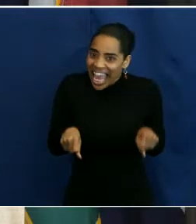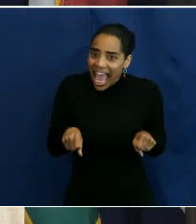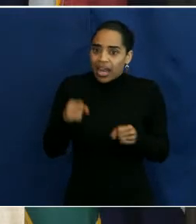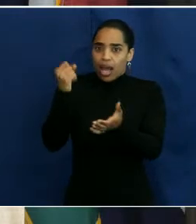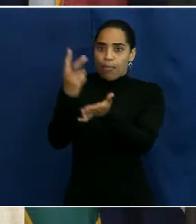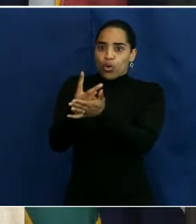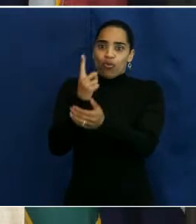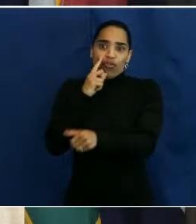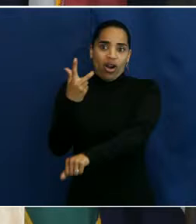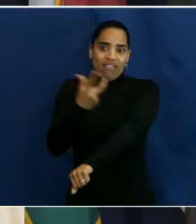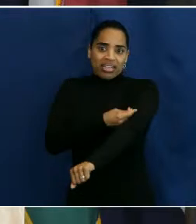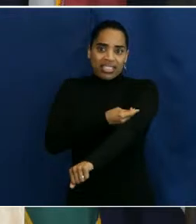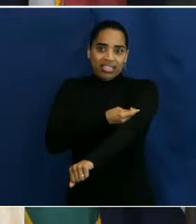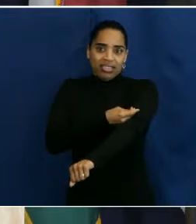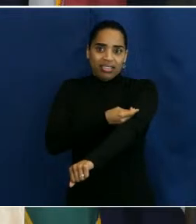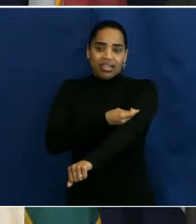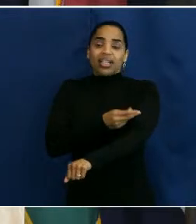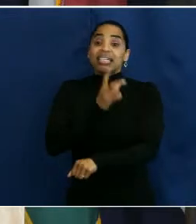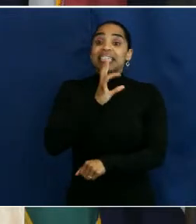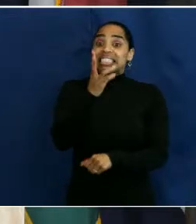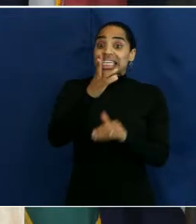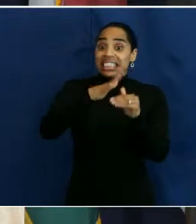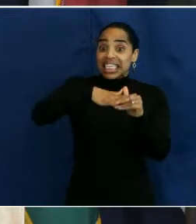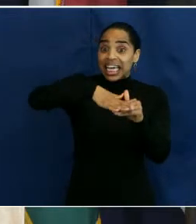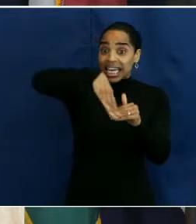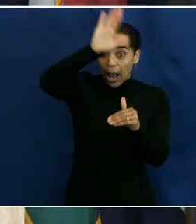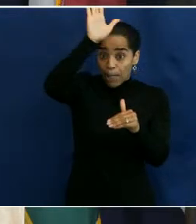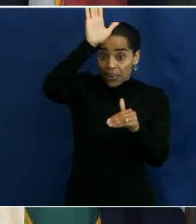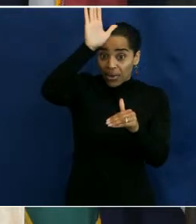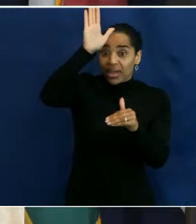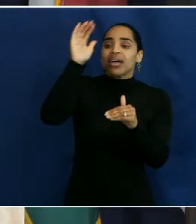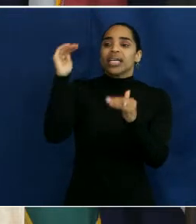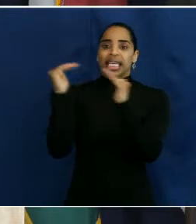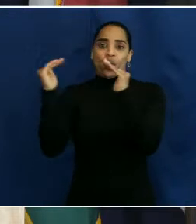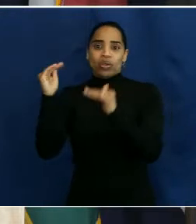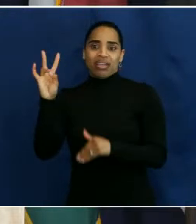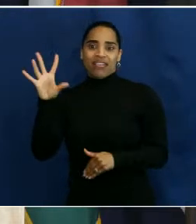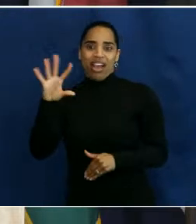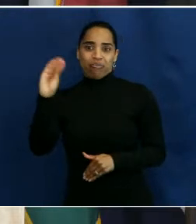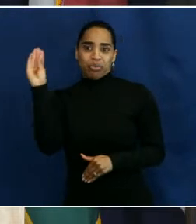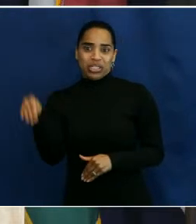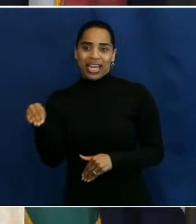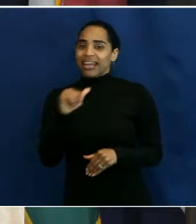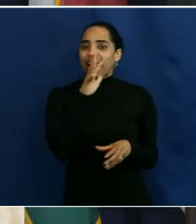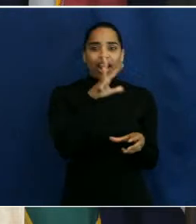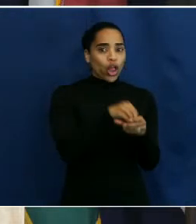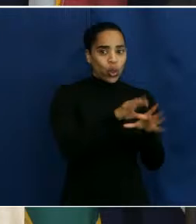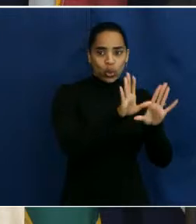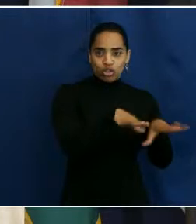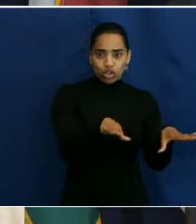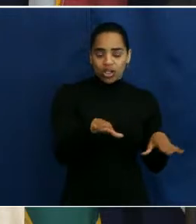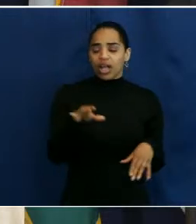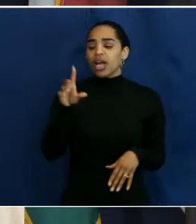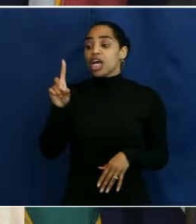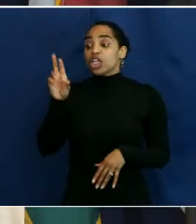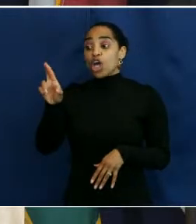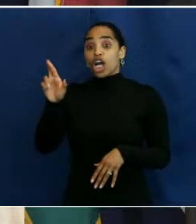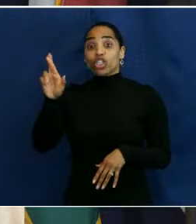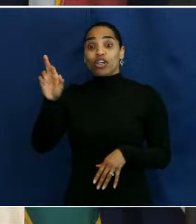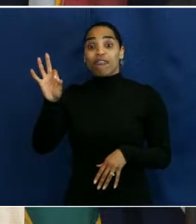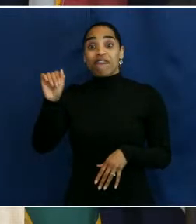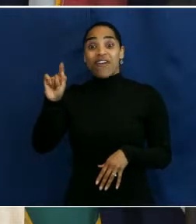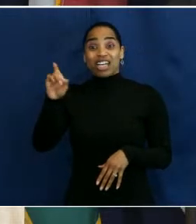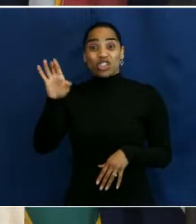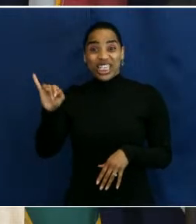is approved to receive the vaccine, and that is 16 years of age and older. Now, many of you may have heard Dr. Fauci